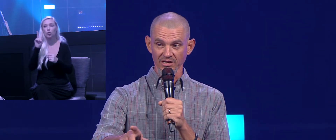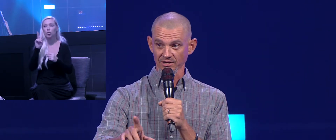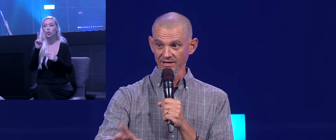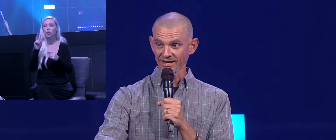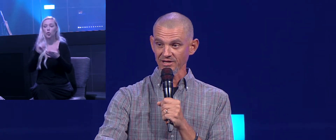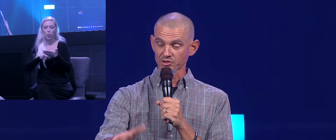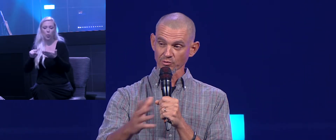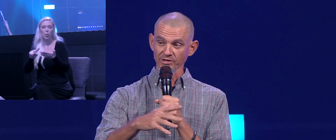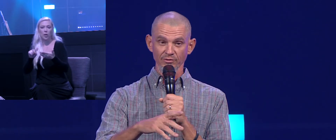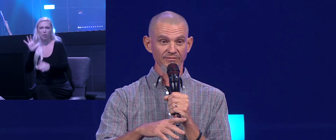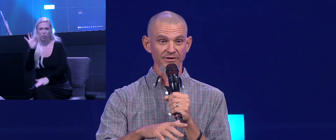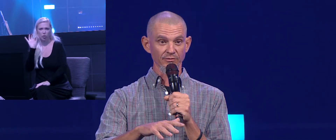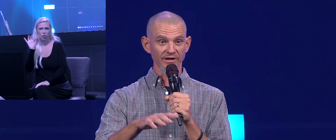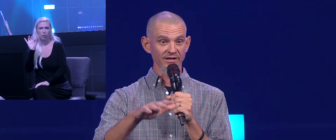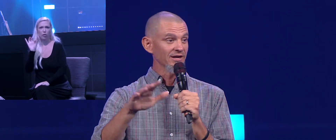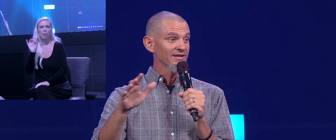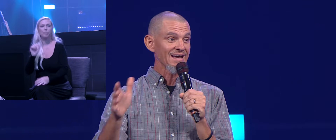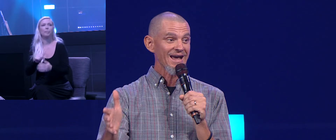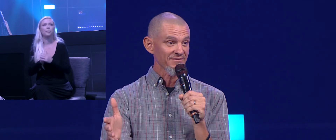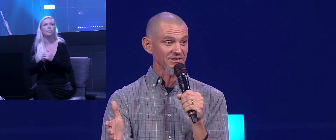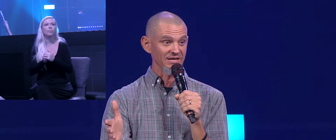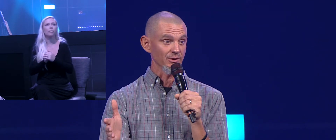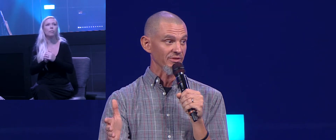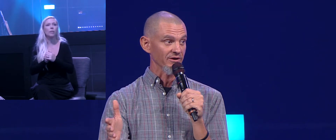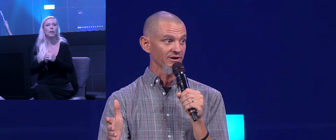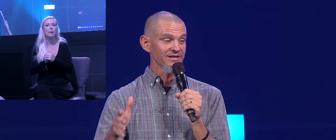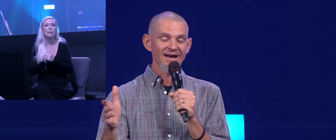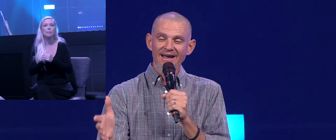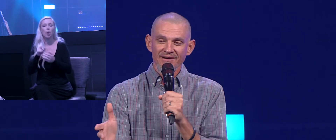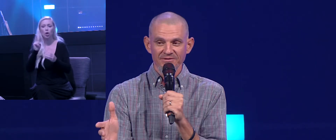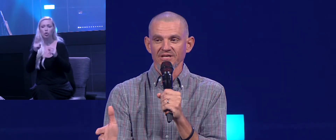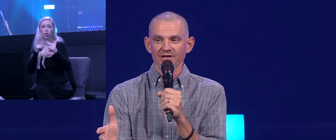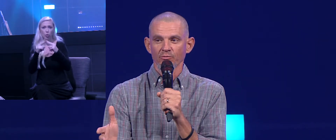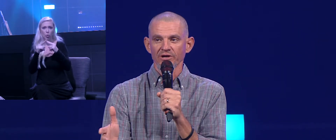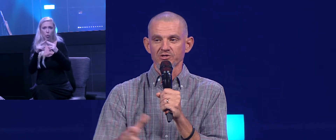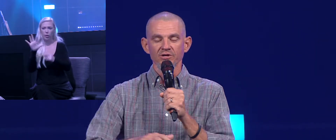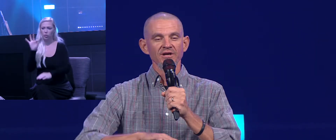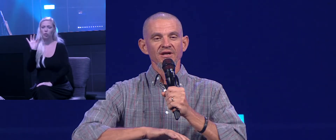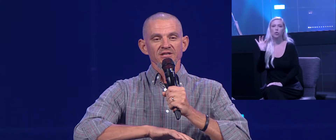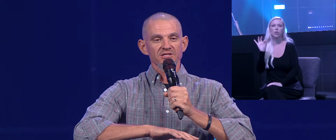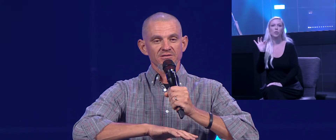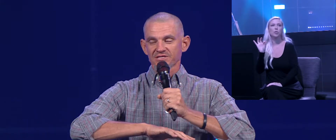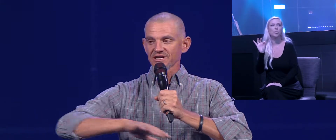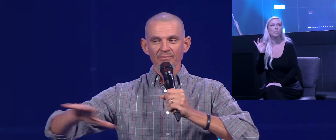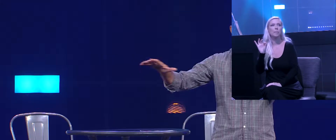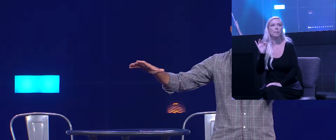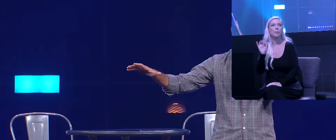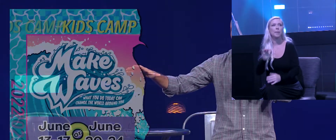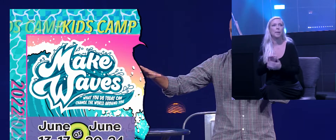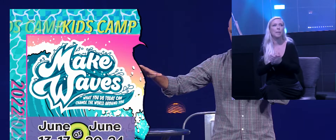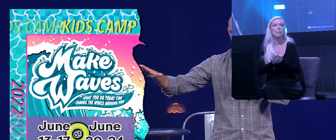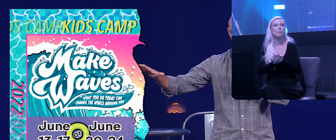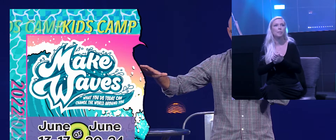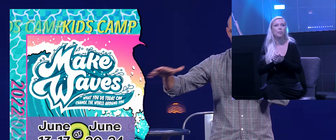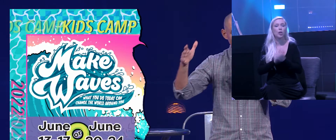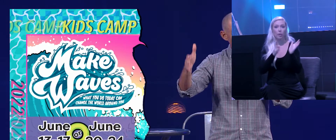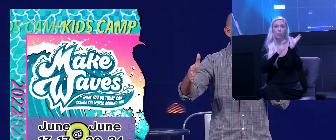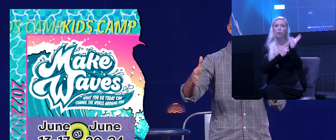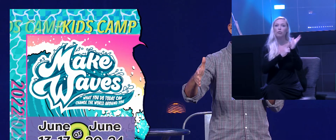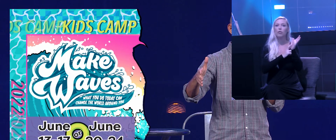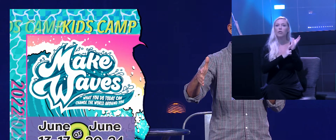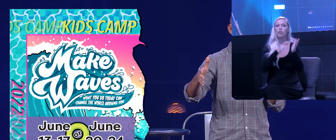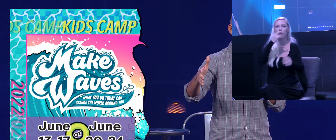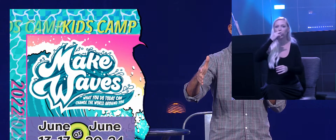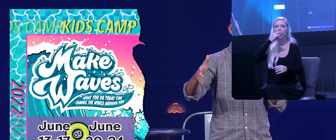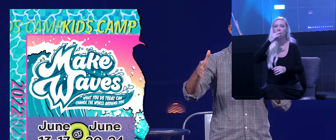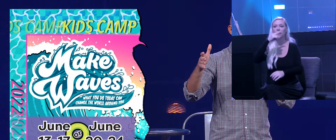have a kid, age 3 through 5th grade, you have to get them there. You have to get them registered. Stop everything else. Get them to